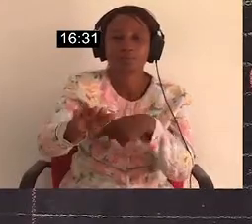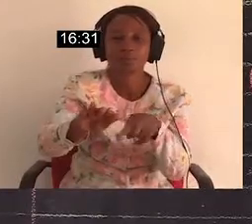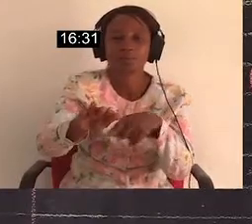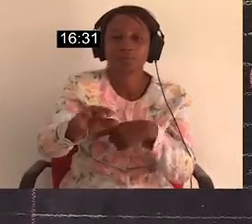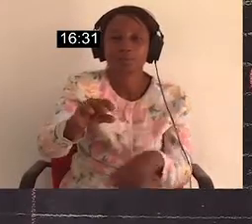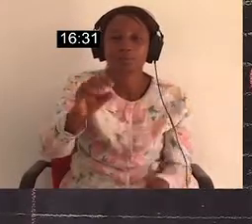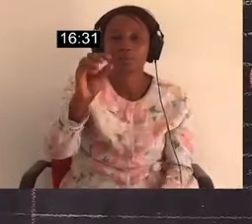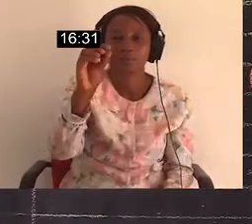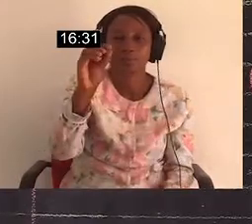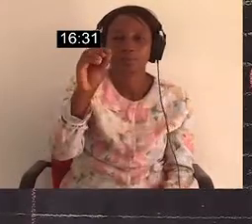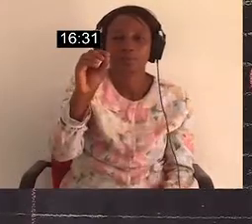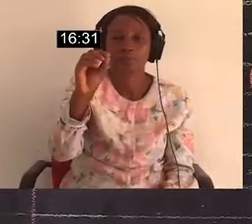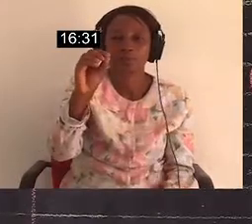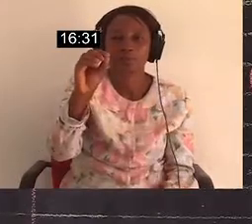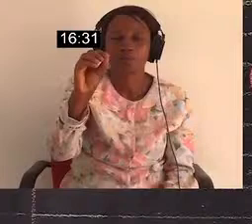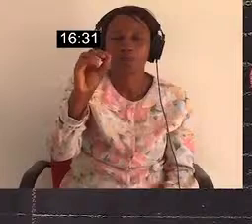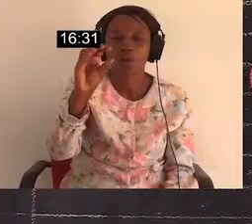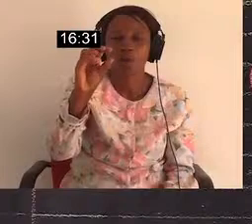Cox.